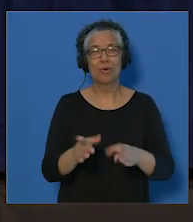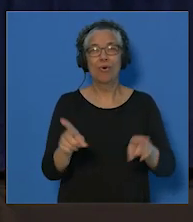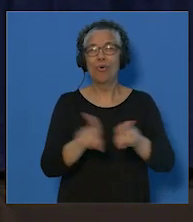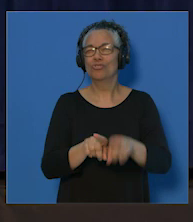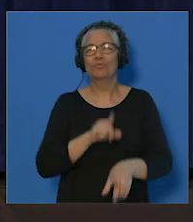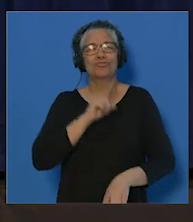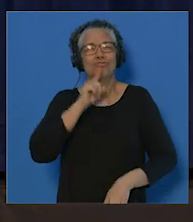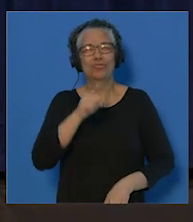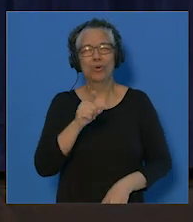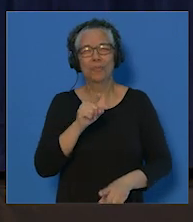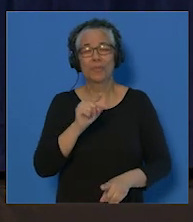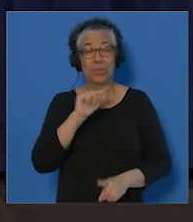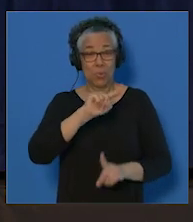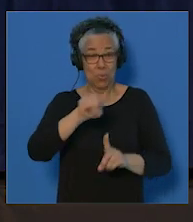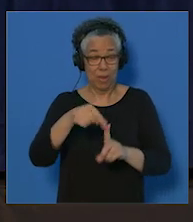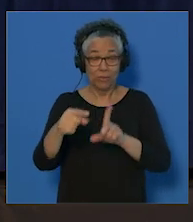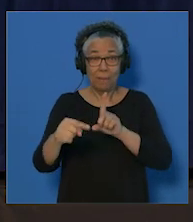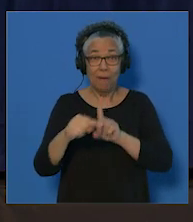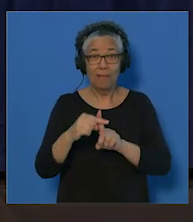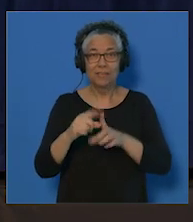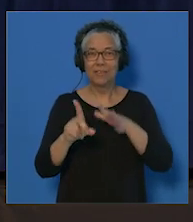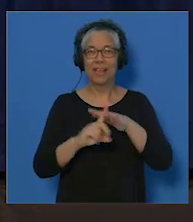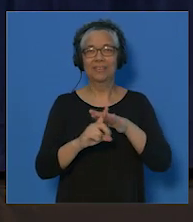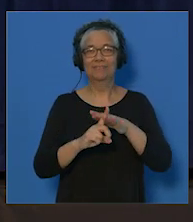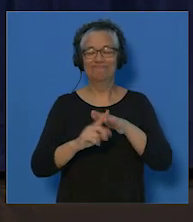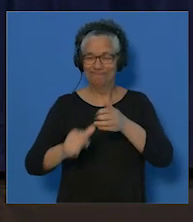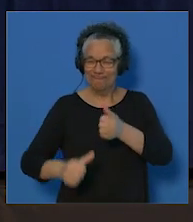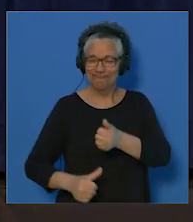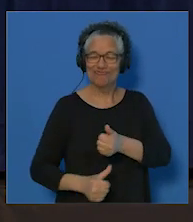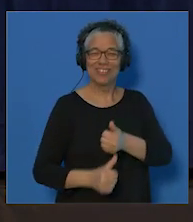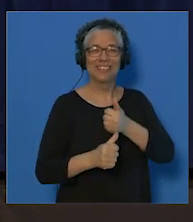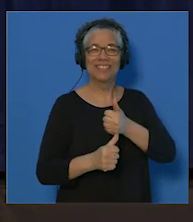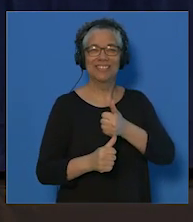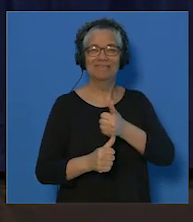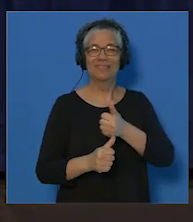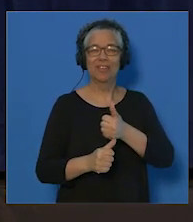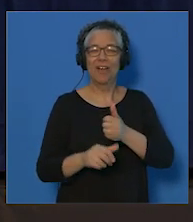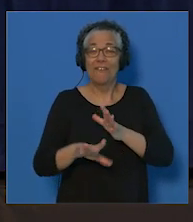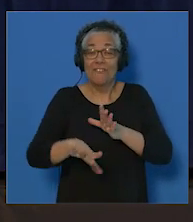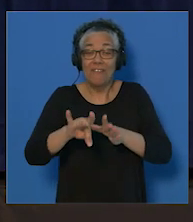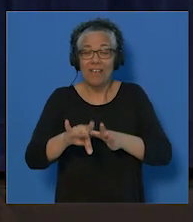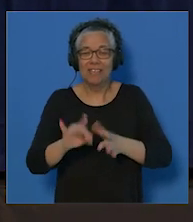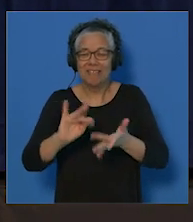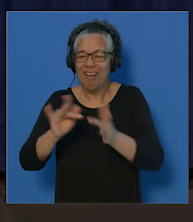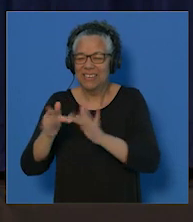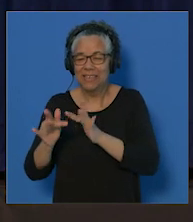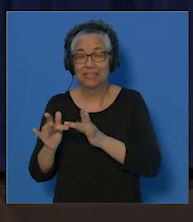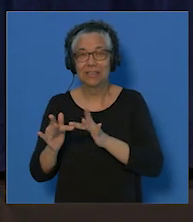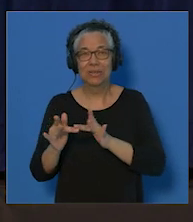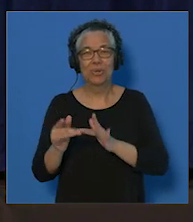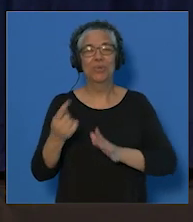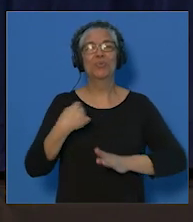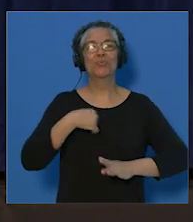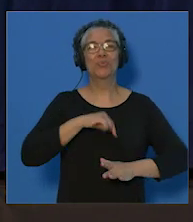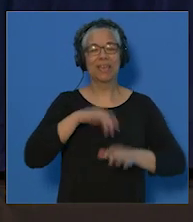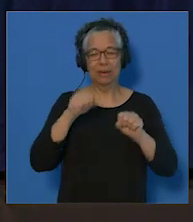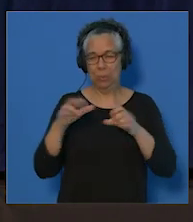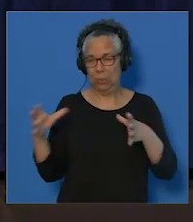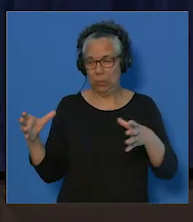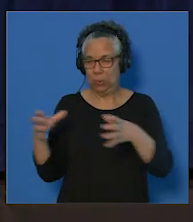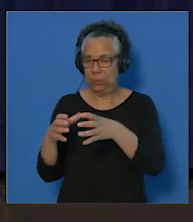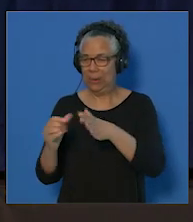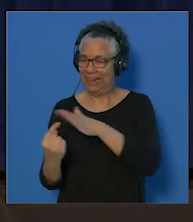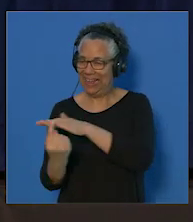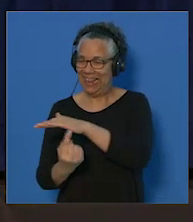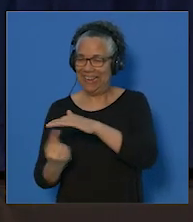any case, that there's a positive case, we can assist persons in identifying their contacts so that we can isolate those cases